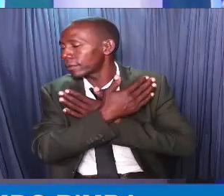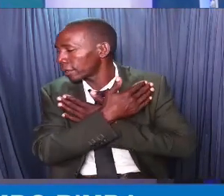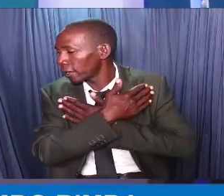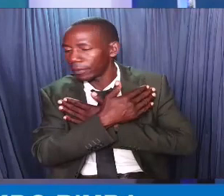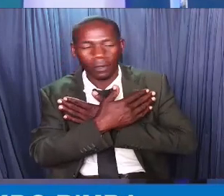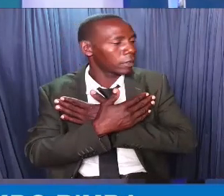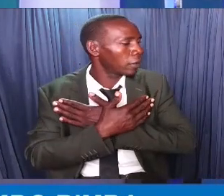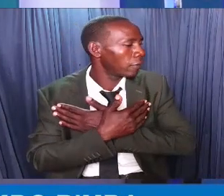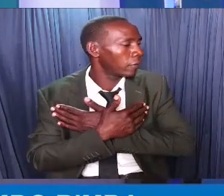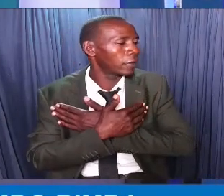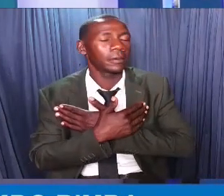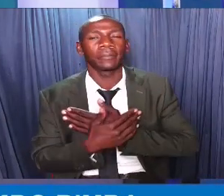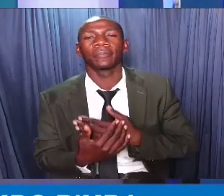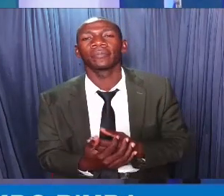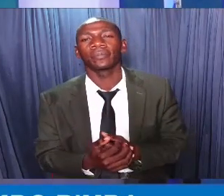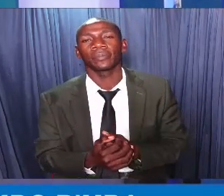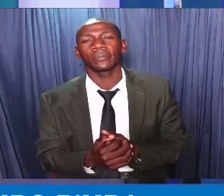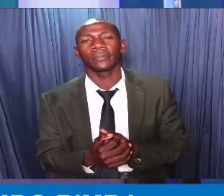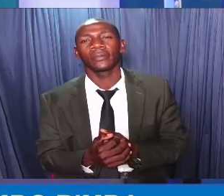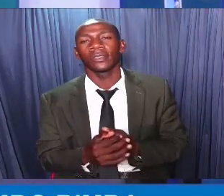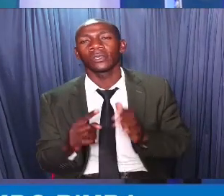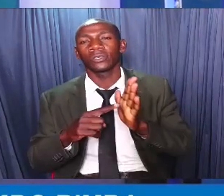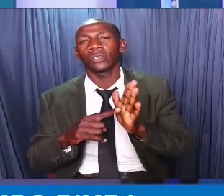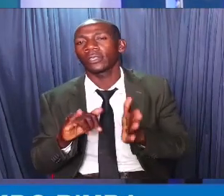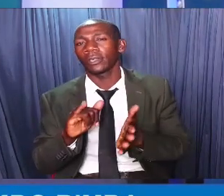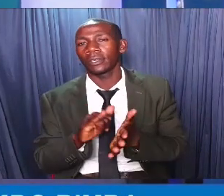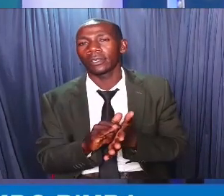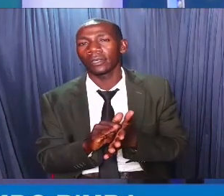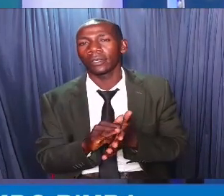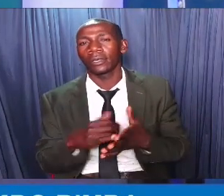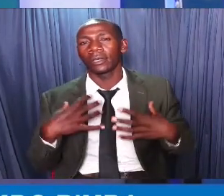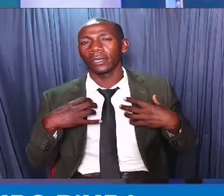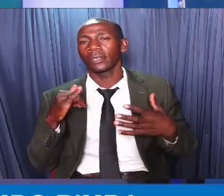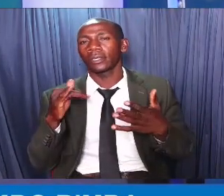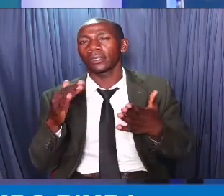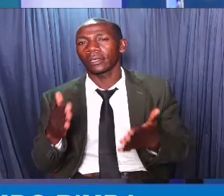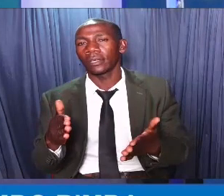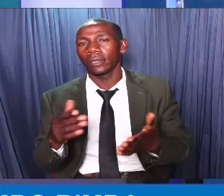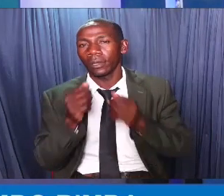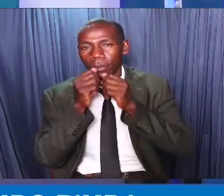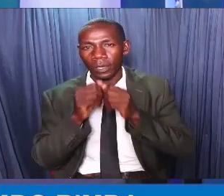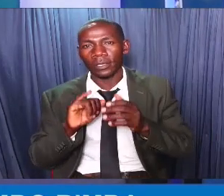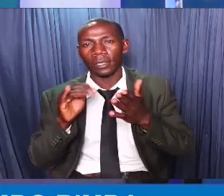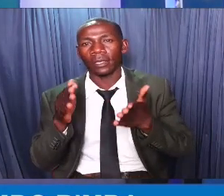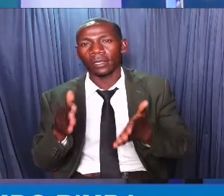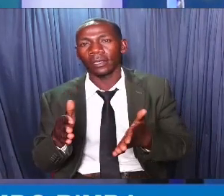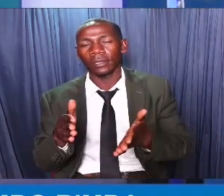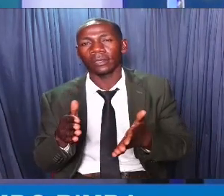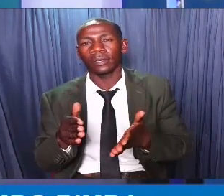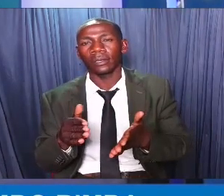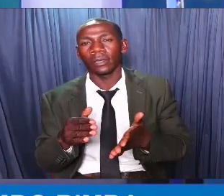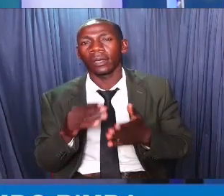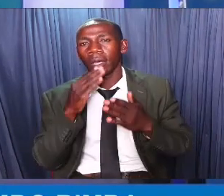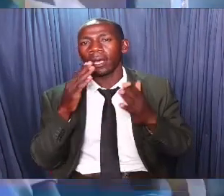kifuani. And embraced him on his bosom. Kuonyesha. Showing. Kupona kuko. Healing is there. Barikiwa kuko. Blessings are there. Kwa